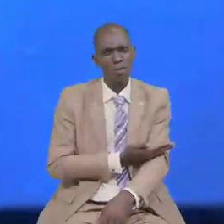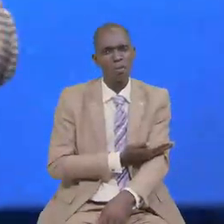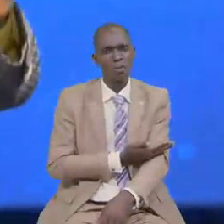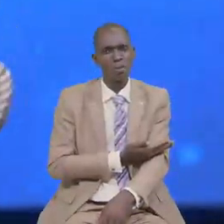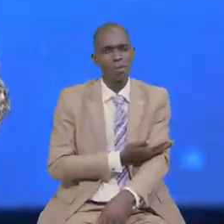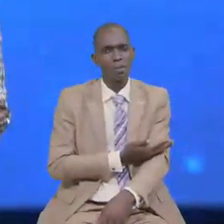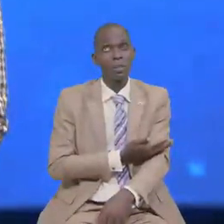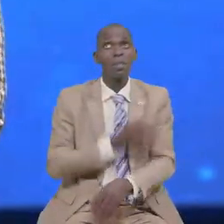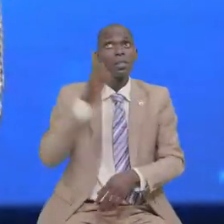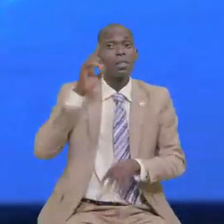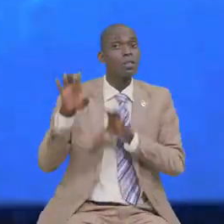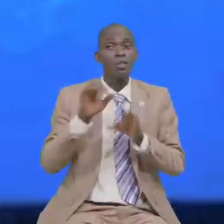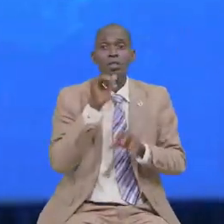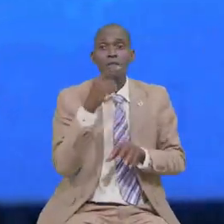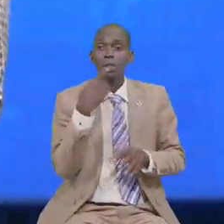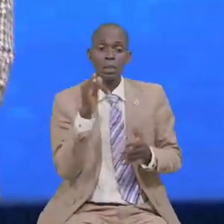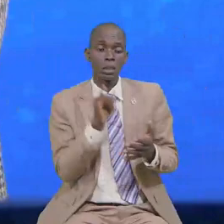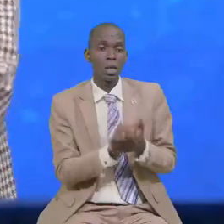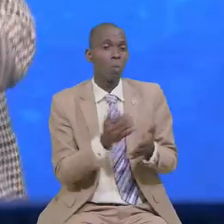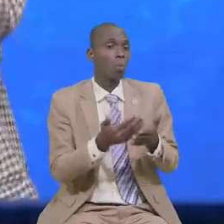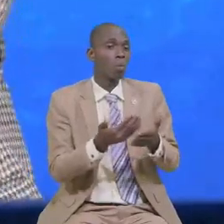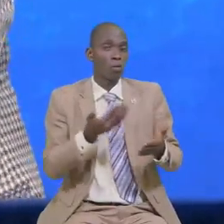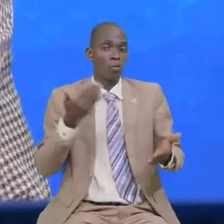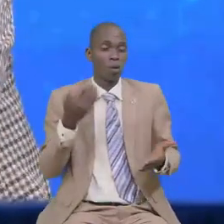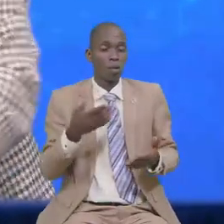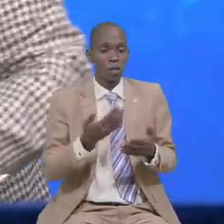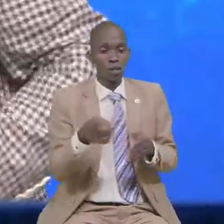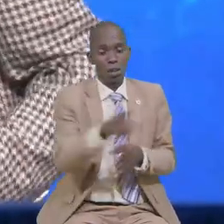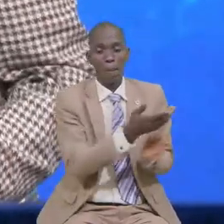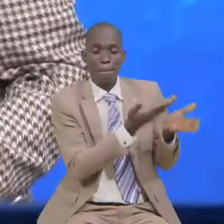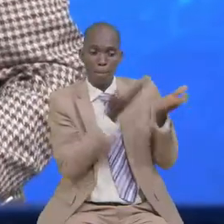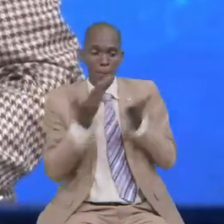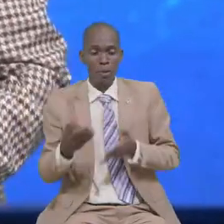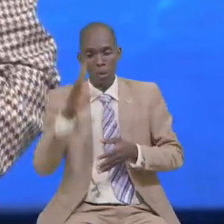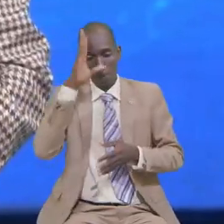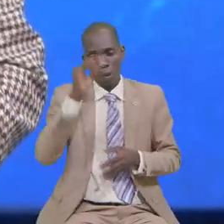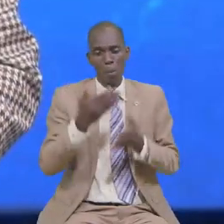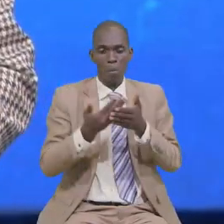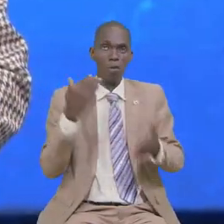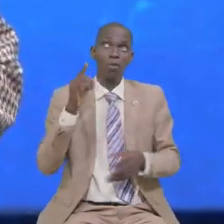he didn't say that before they brought the man in front of him.